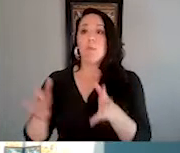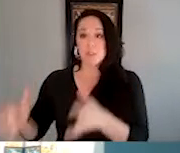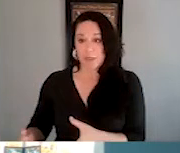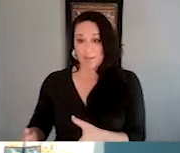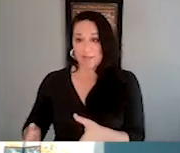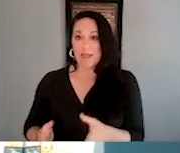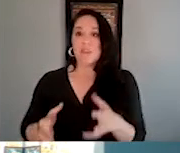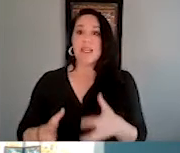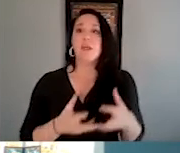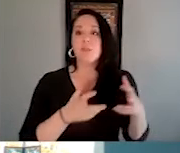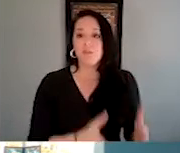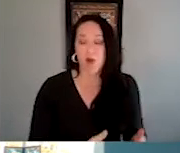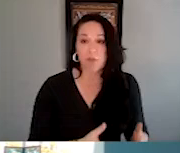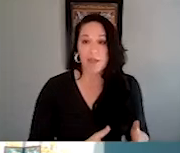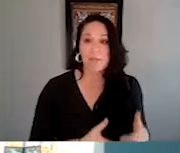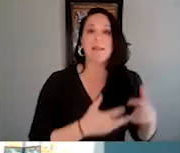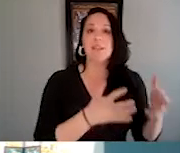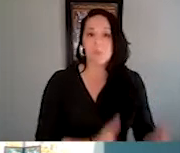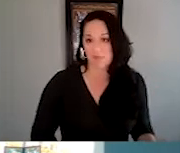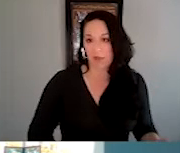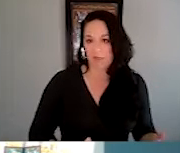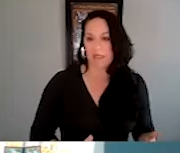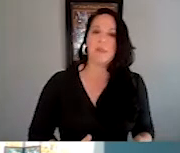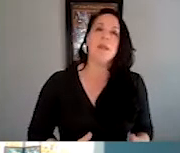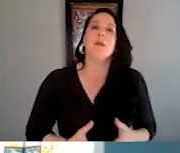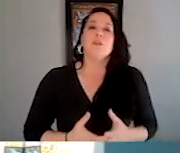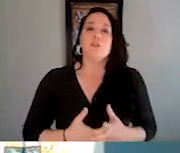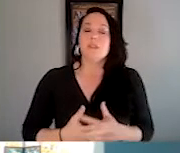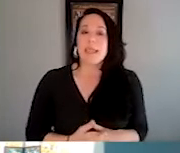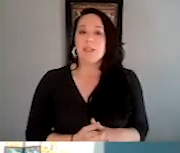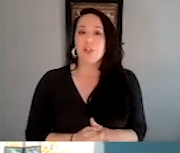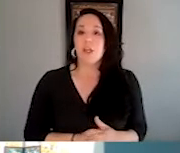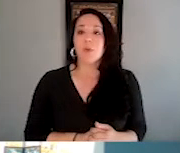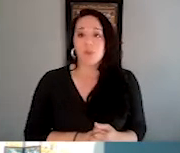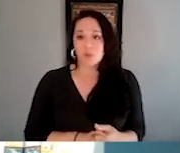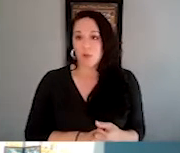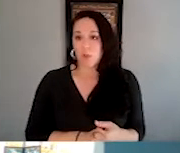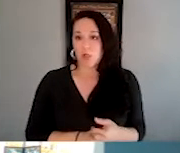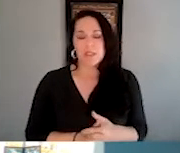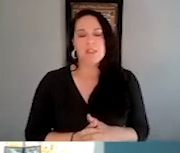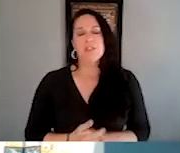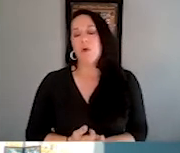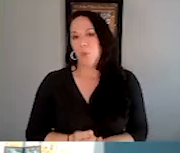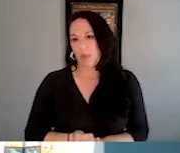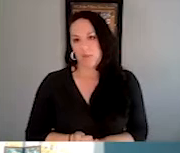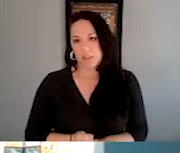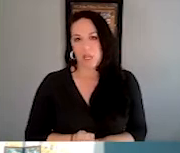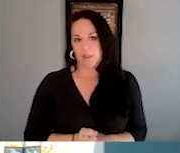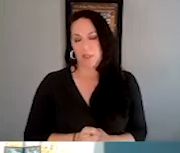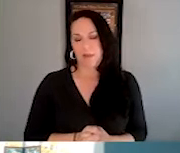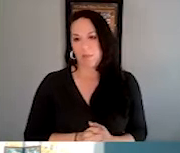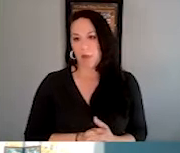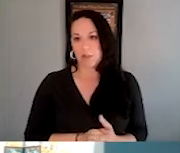something, show up and do it. You say we're going to be involved with them, let's be involved with them. So just making sure that we're true to our word is so important